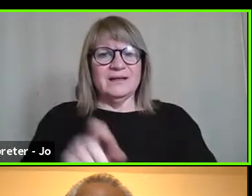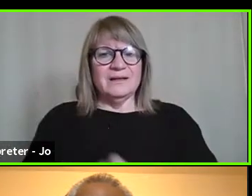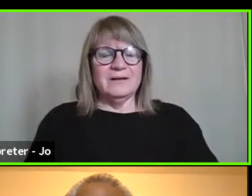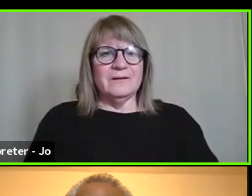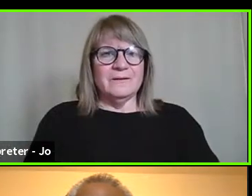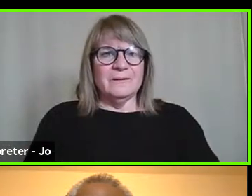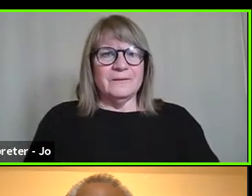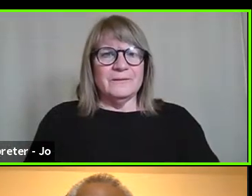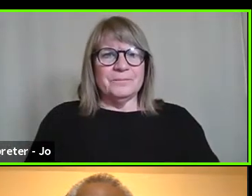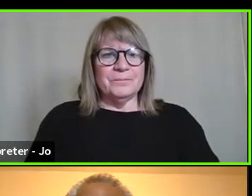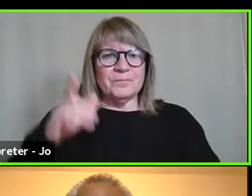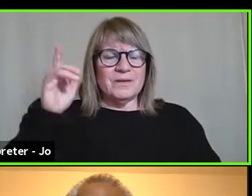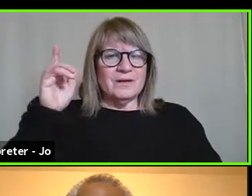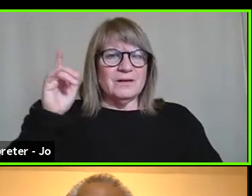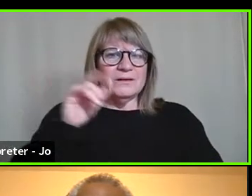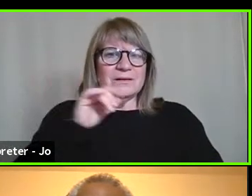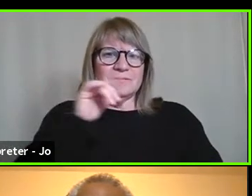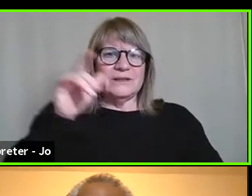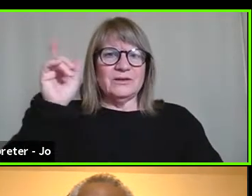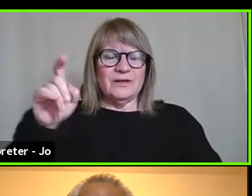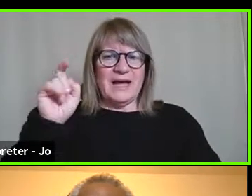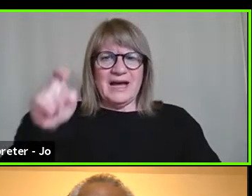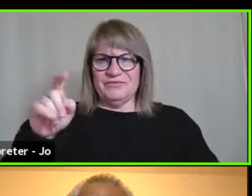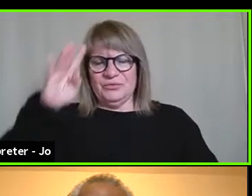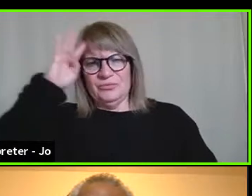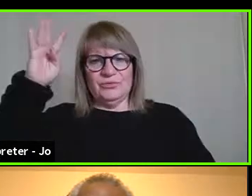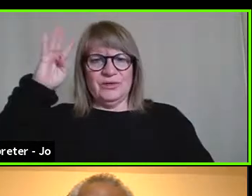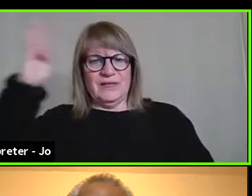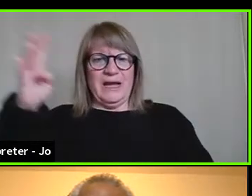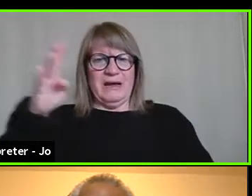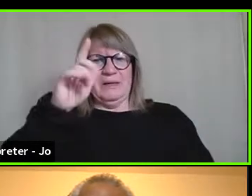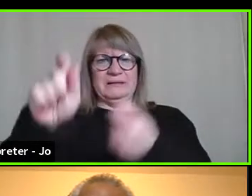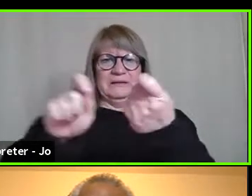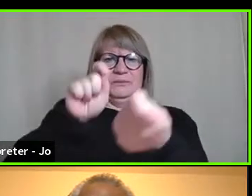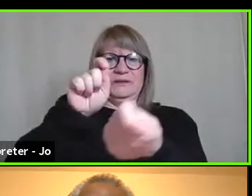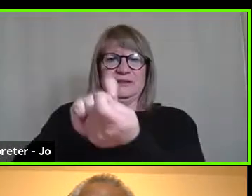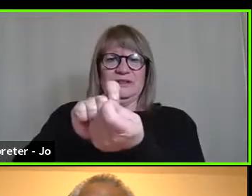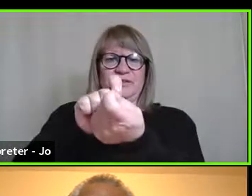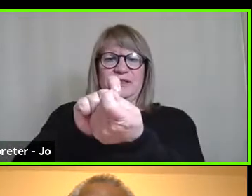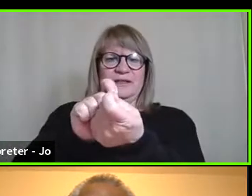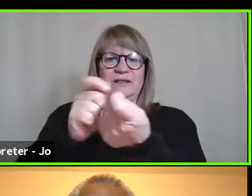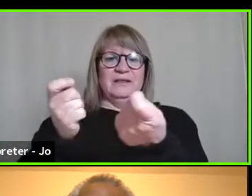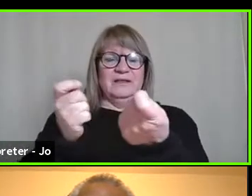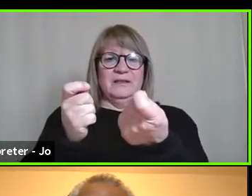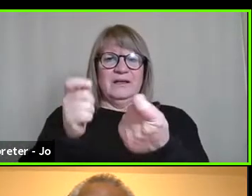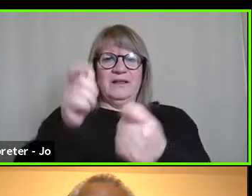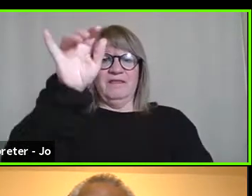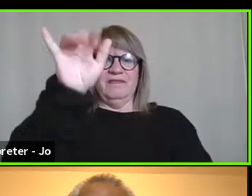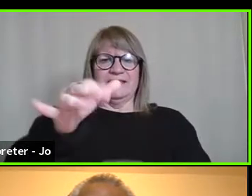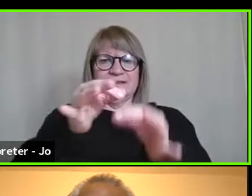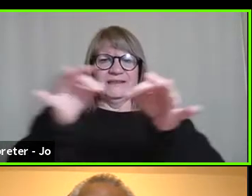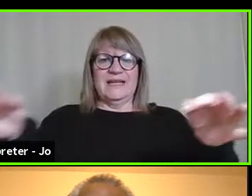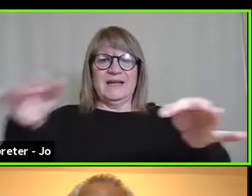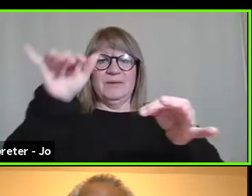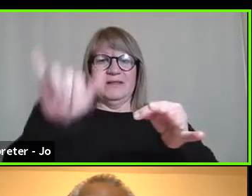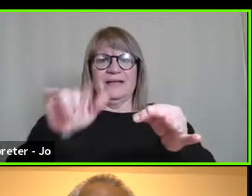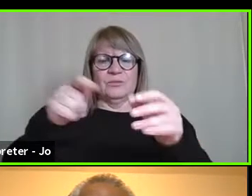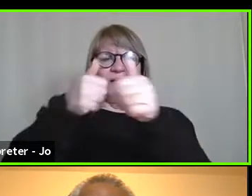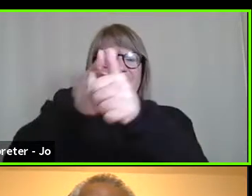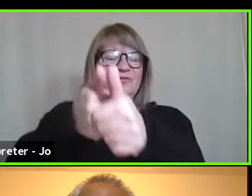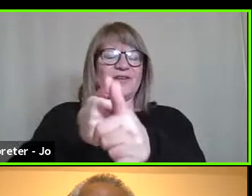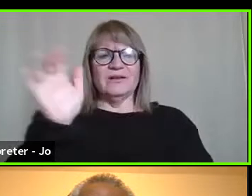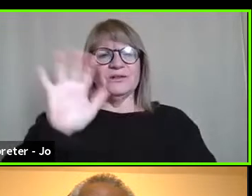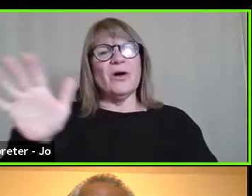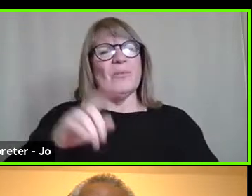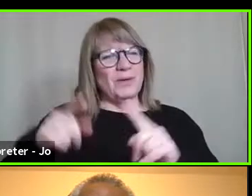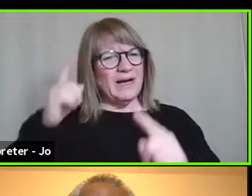of a definitive dogmatic statement about what it is it could be a variety of things but i think i think that's needed and so i'm putting